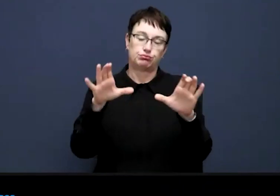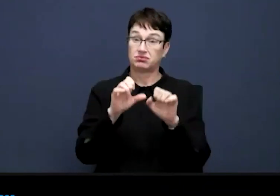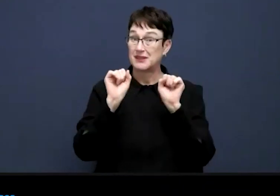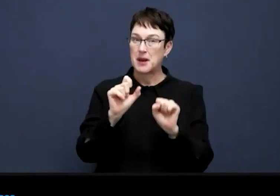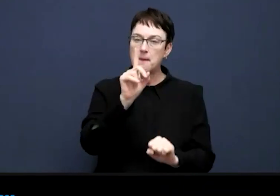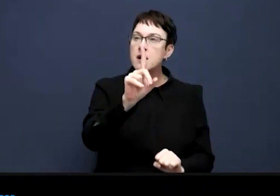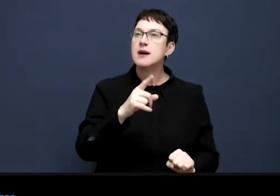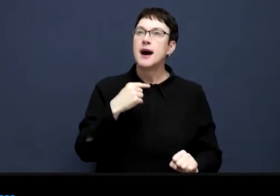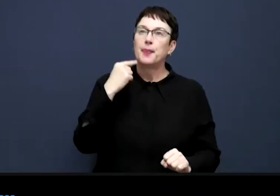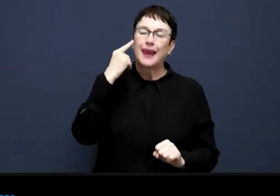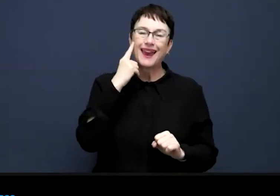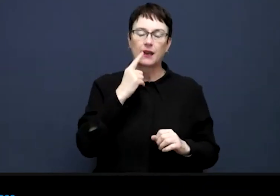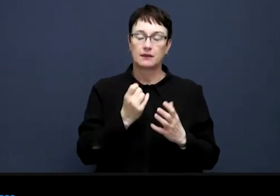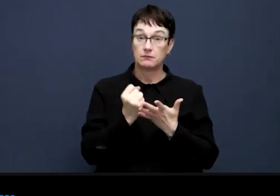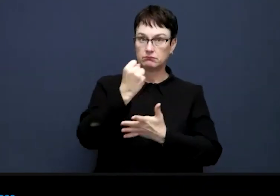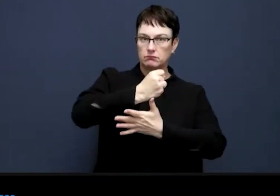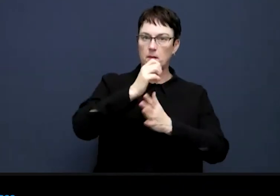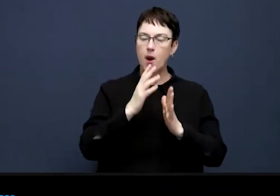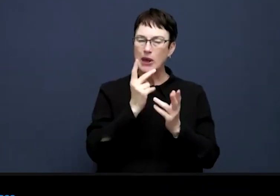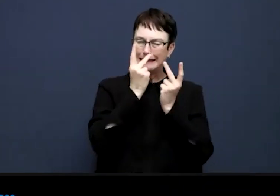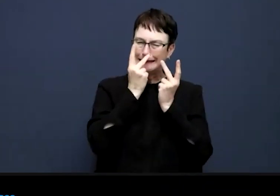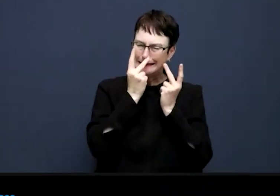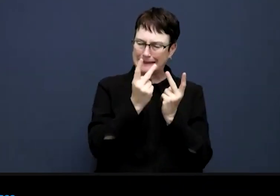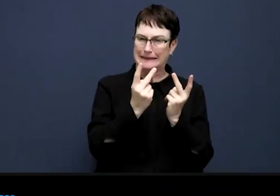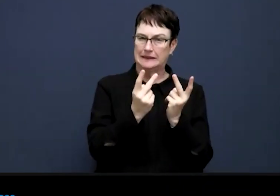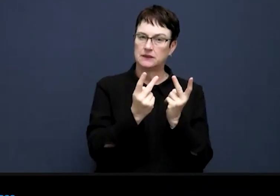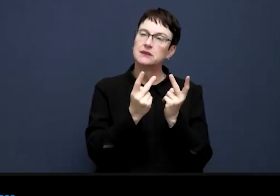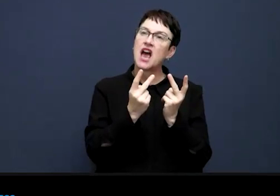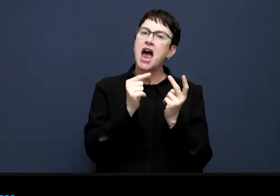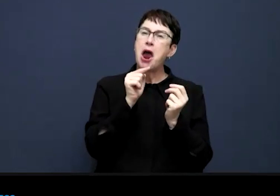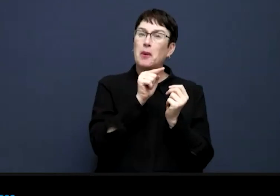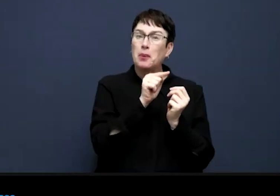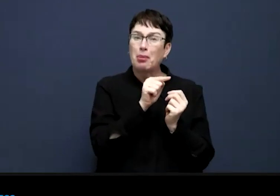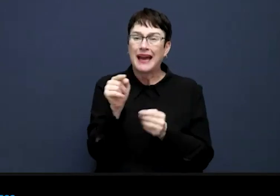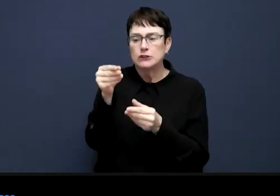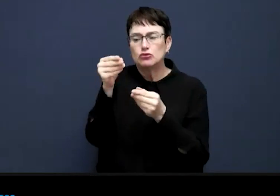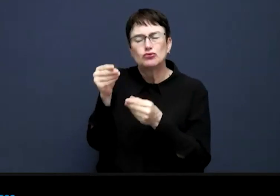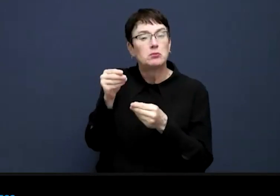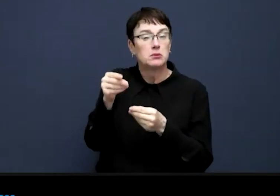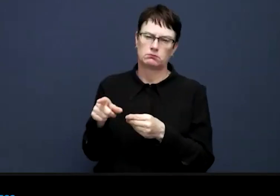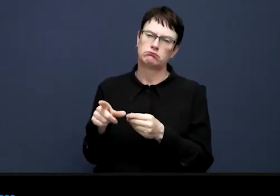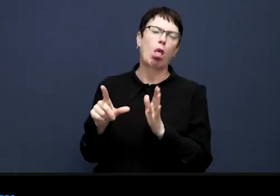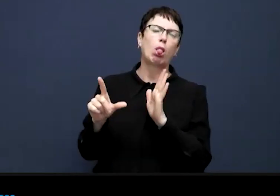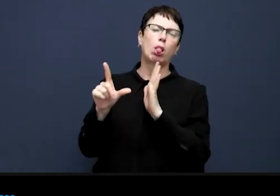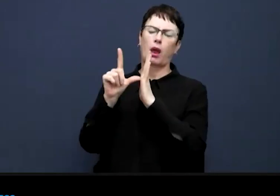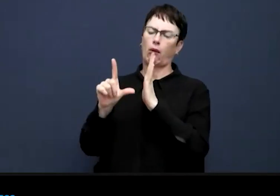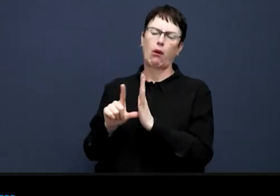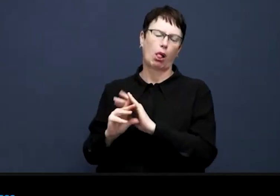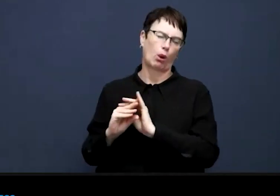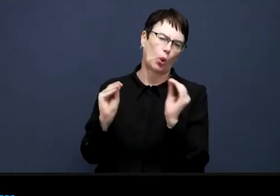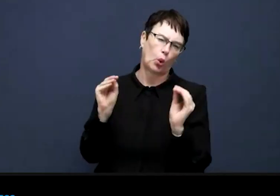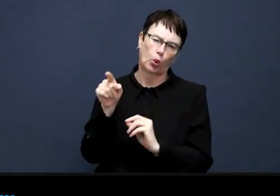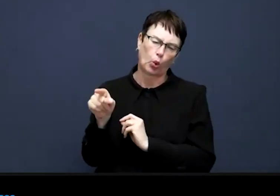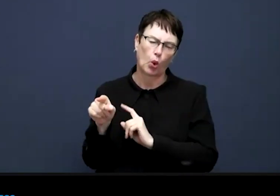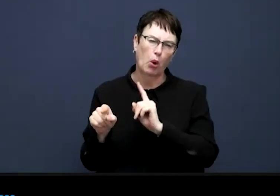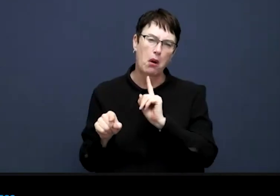requirement can be looser. And then what that brings into me, from my perspective, is what is the real lived experience of people with